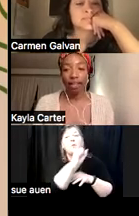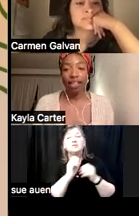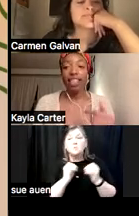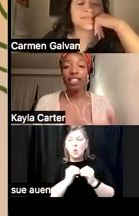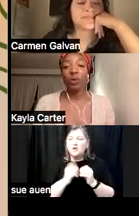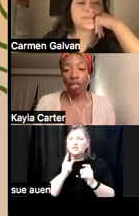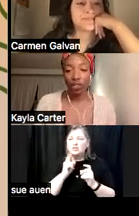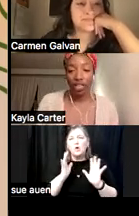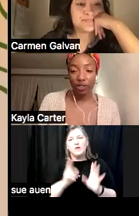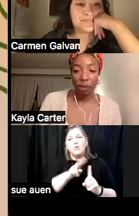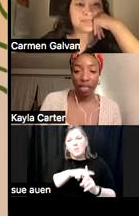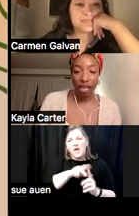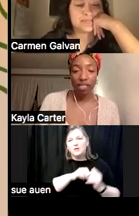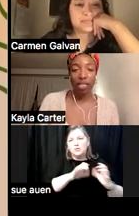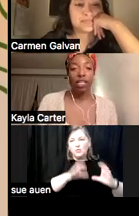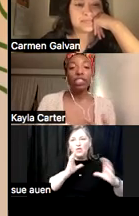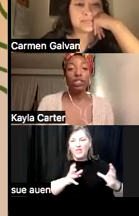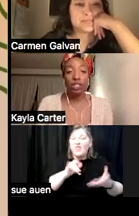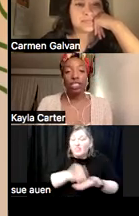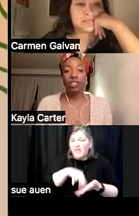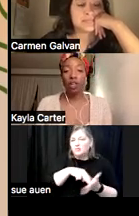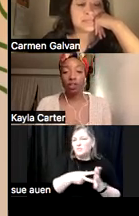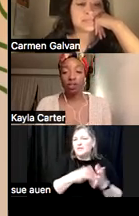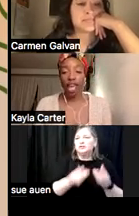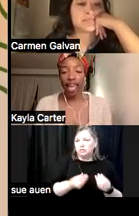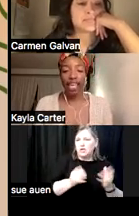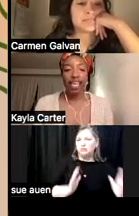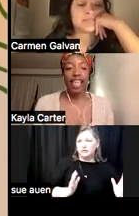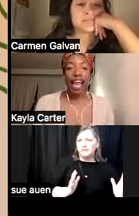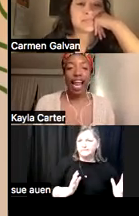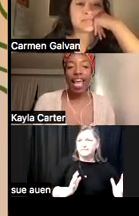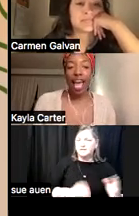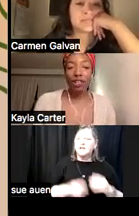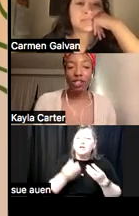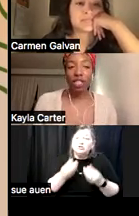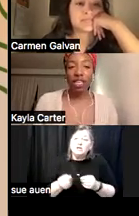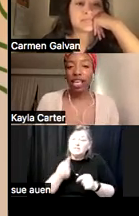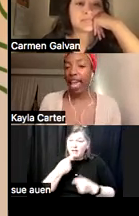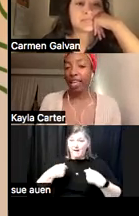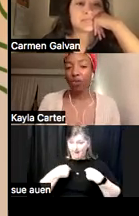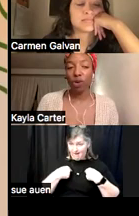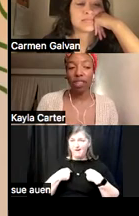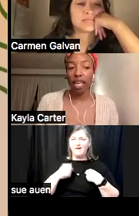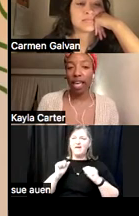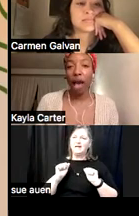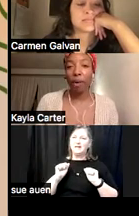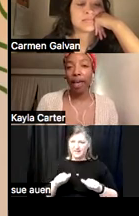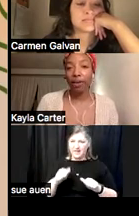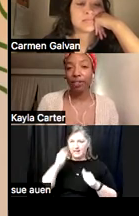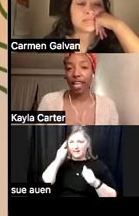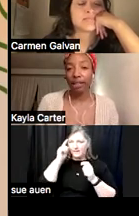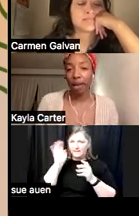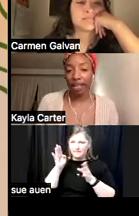that? That's what gentleness for me is. Gentleness is also saying that I actually can rethink how